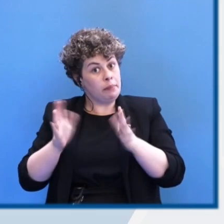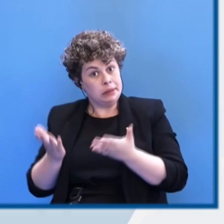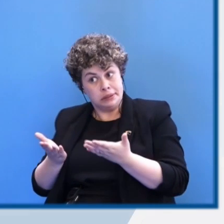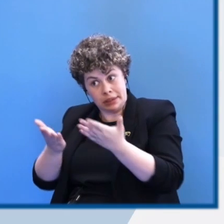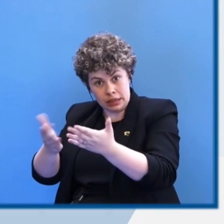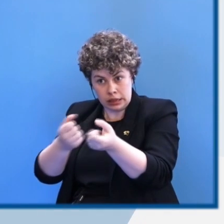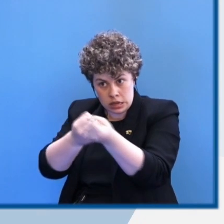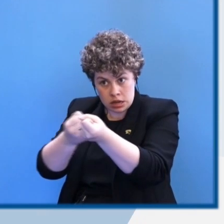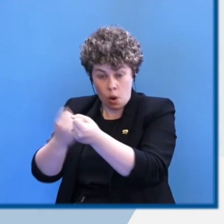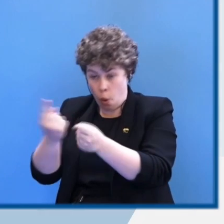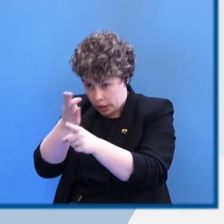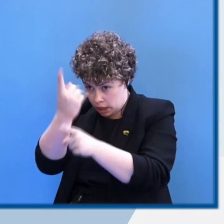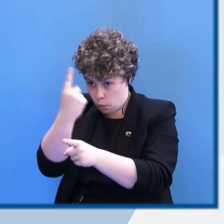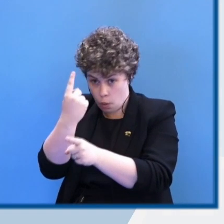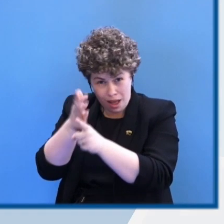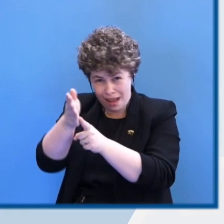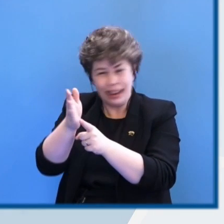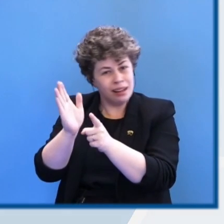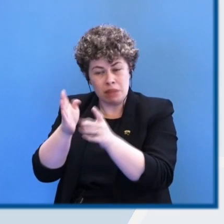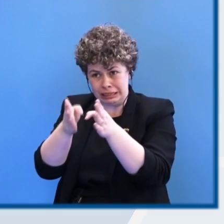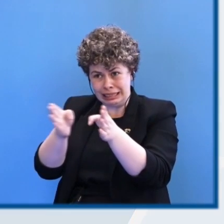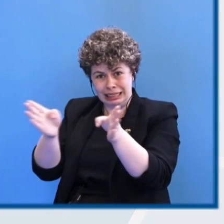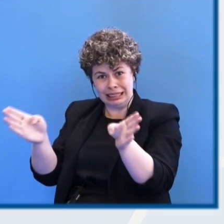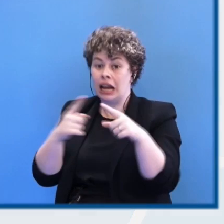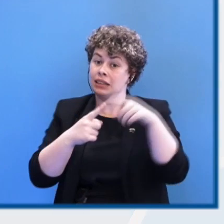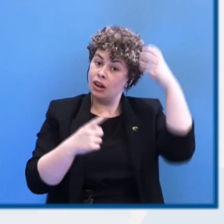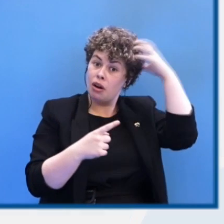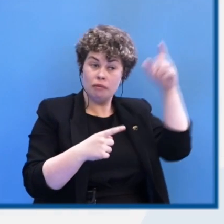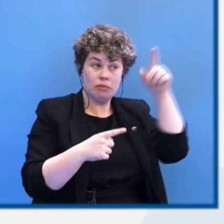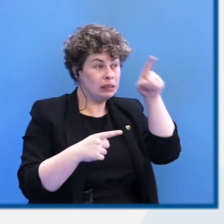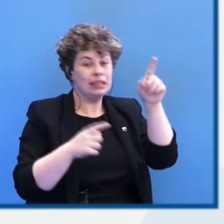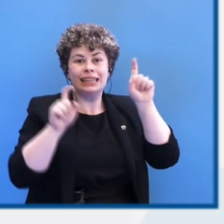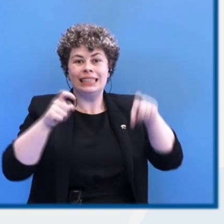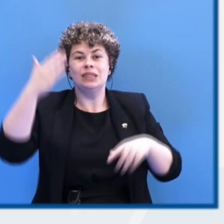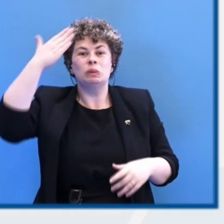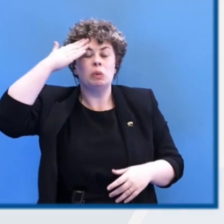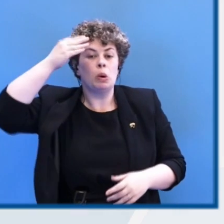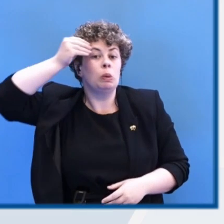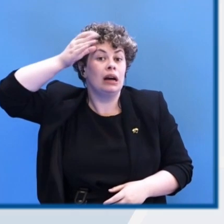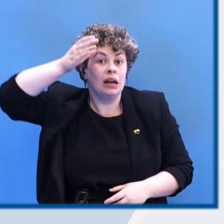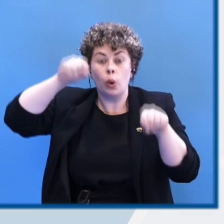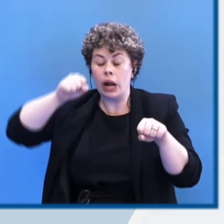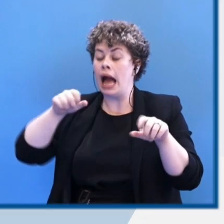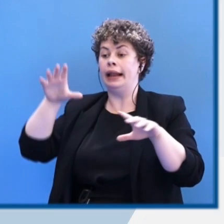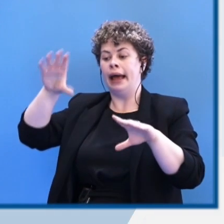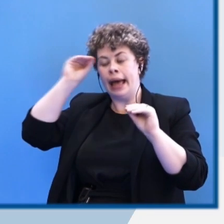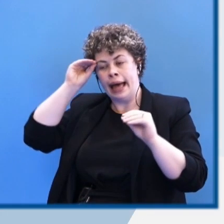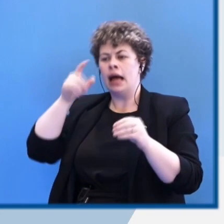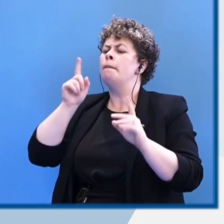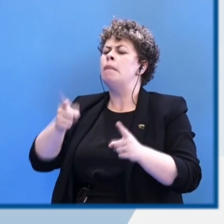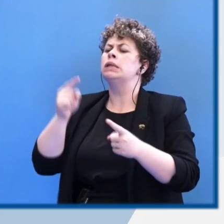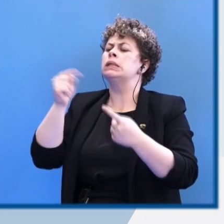sectors. Decision makers on the political level need the pertinent information in order to draw the right conclusions for